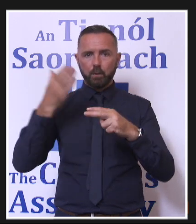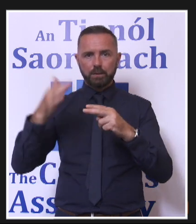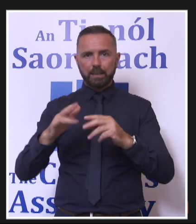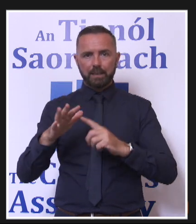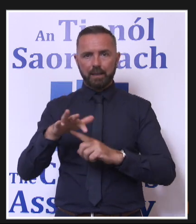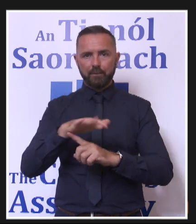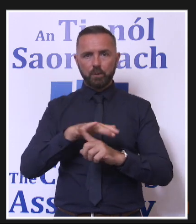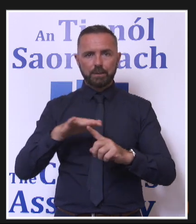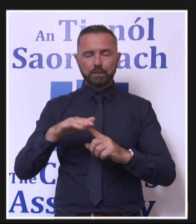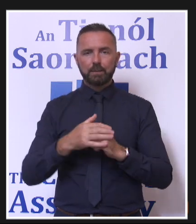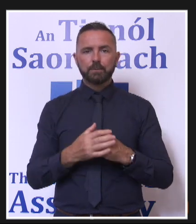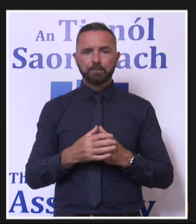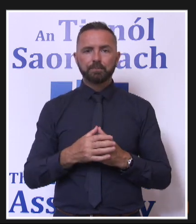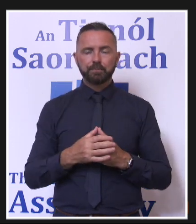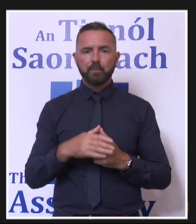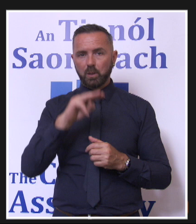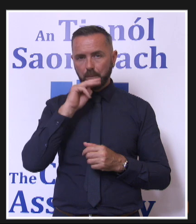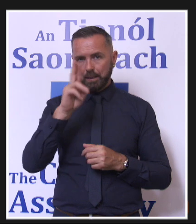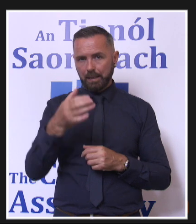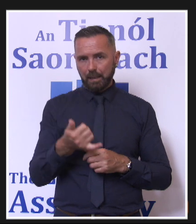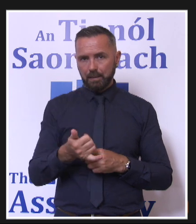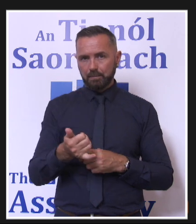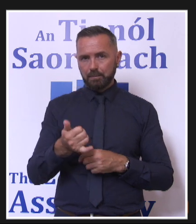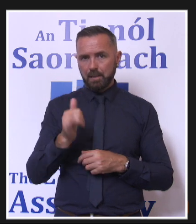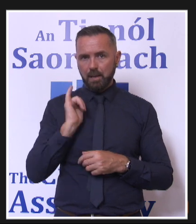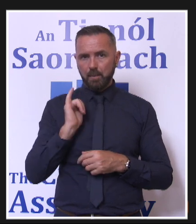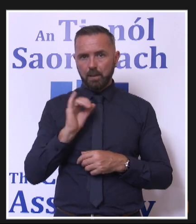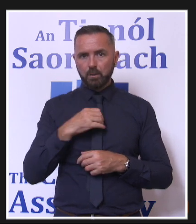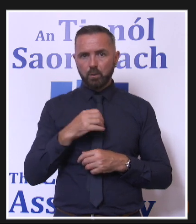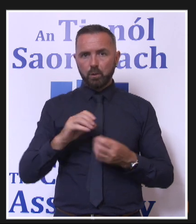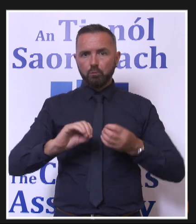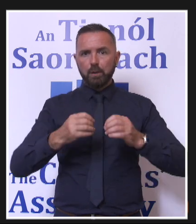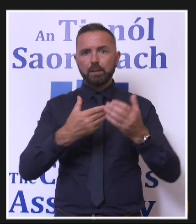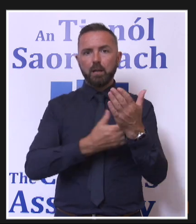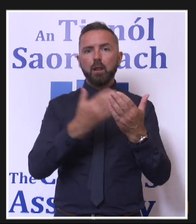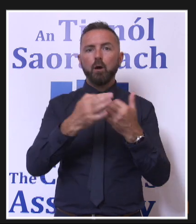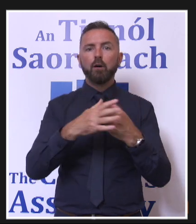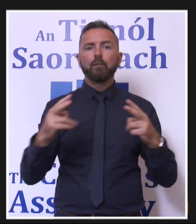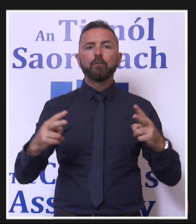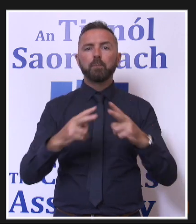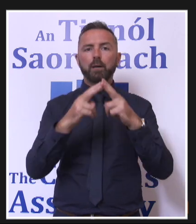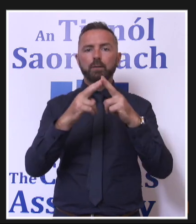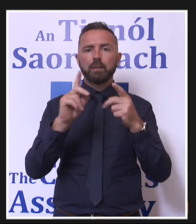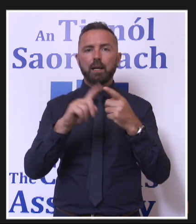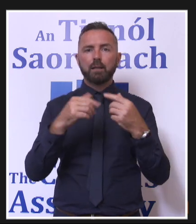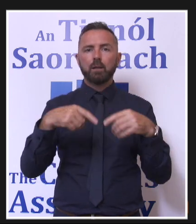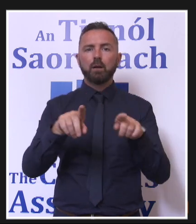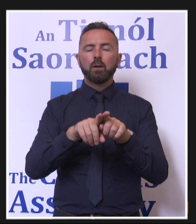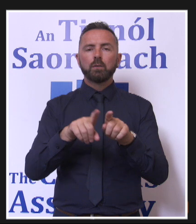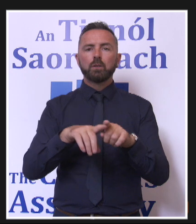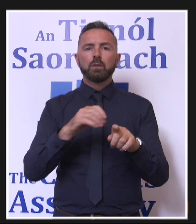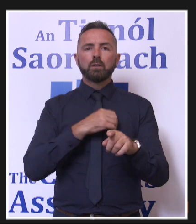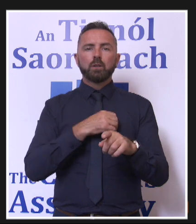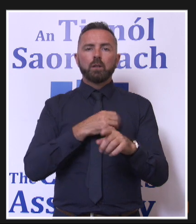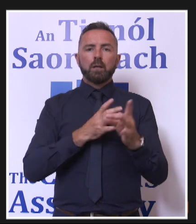Council, and so they can be able to really create the law of Paris, and to be as well able